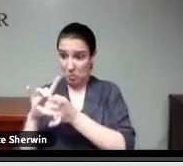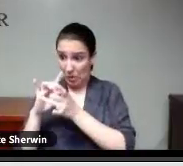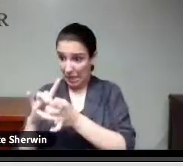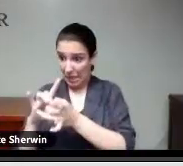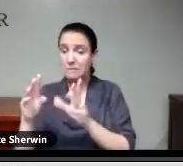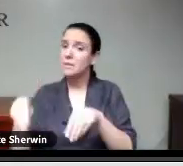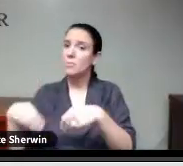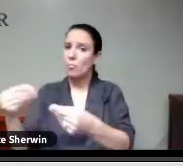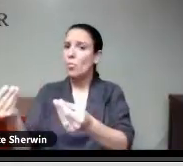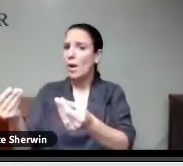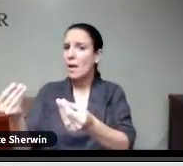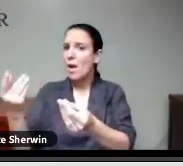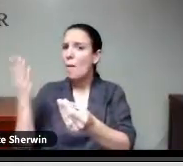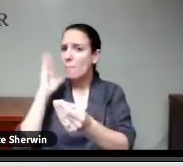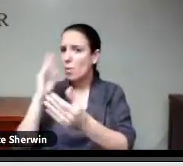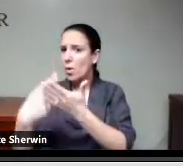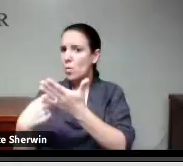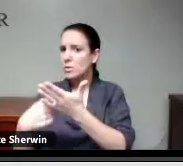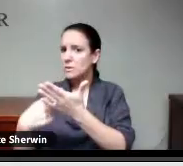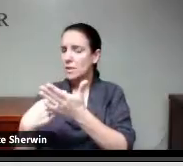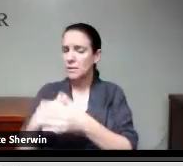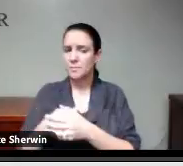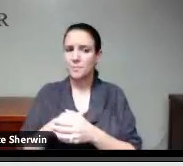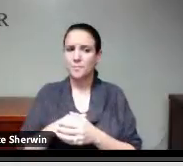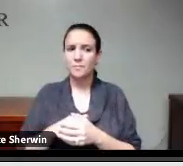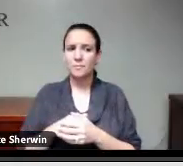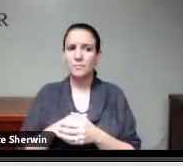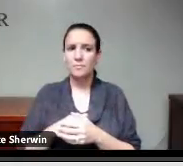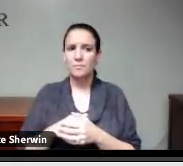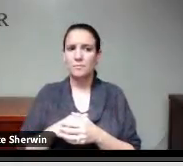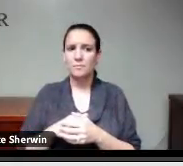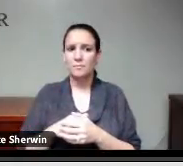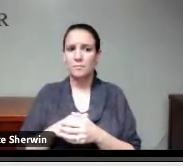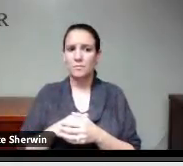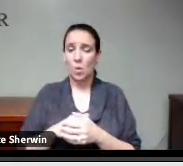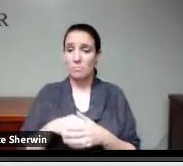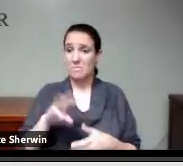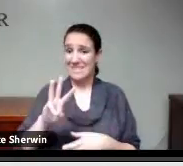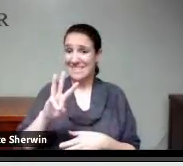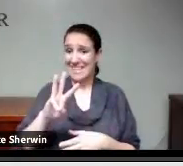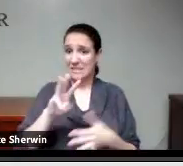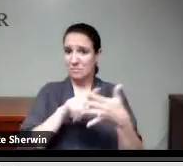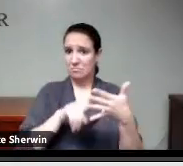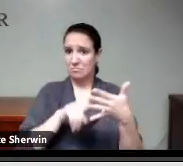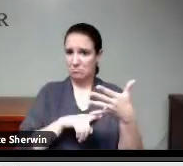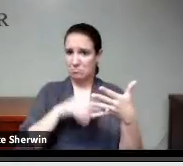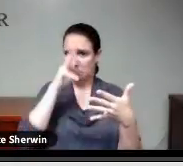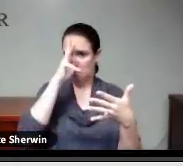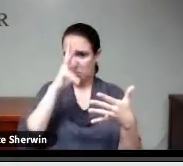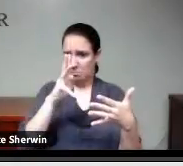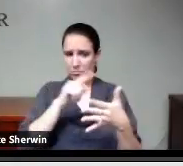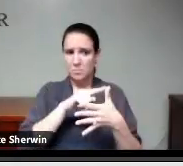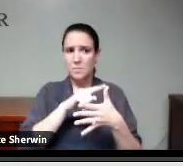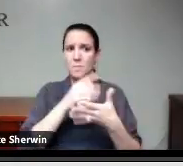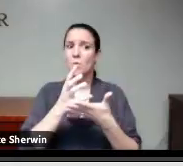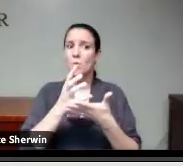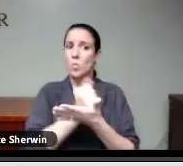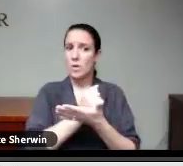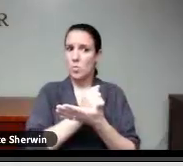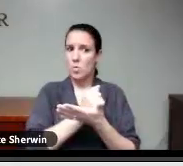well. So the couple of things that come to mind, or the 6 things that come to mind for me, are recruitment and